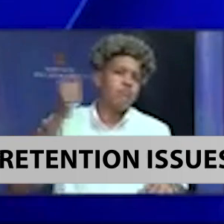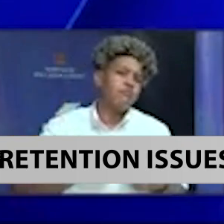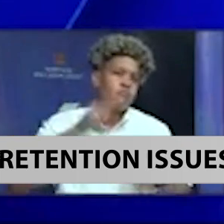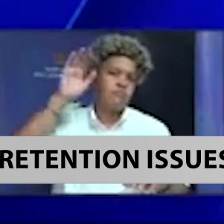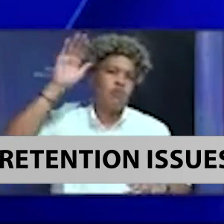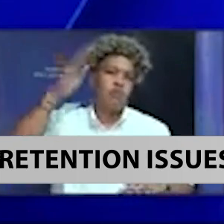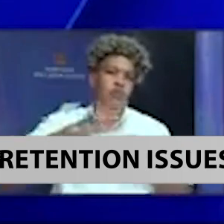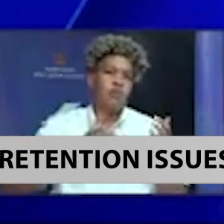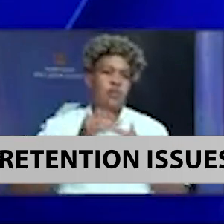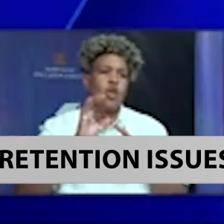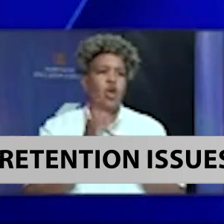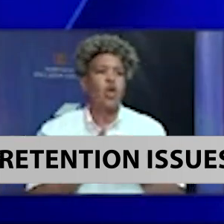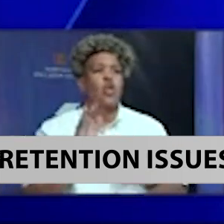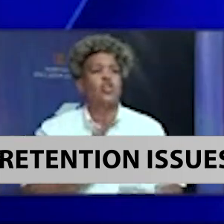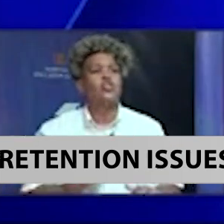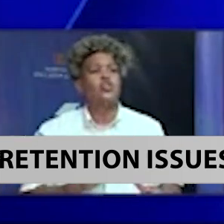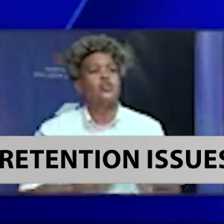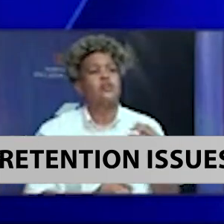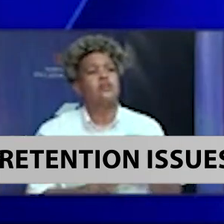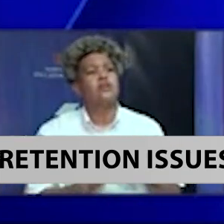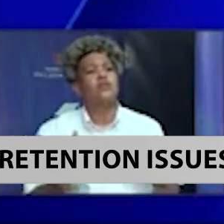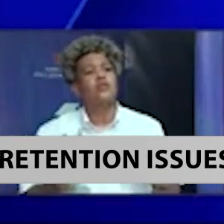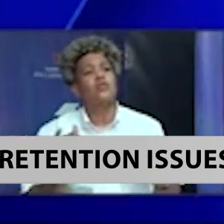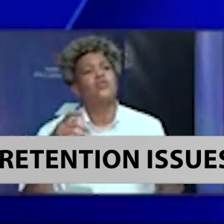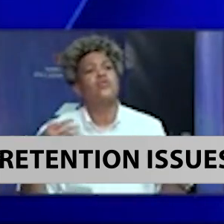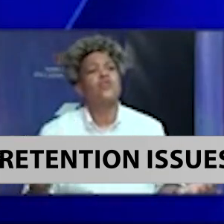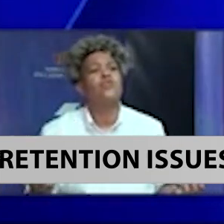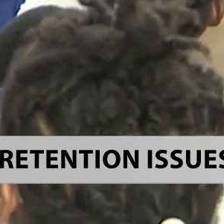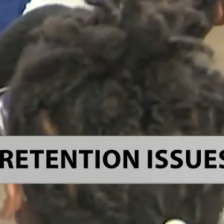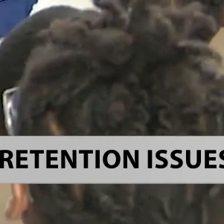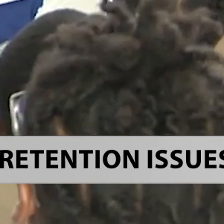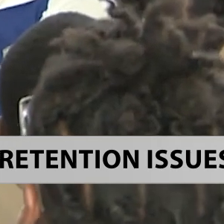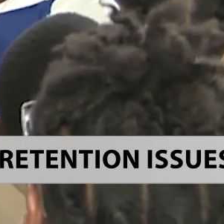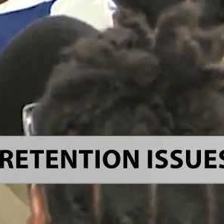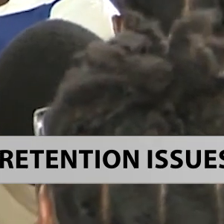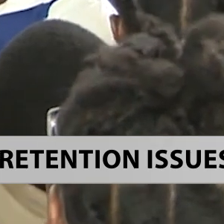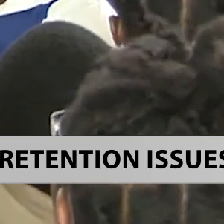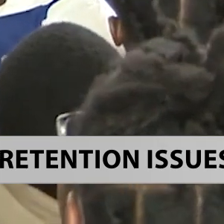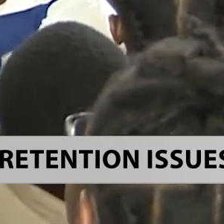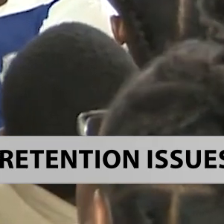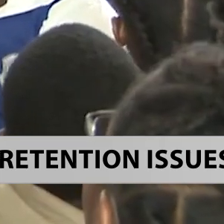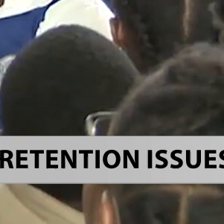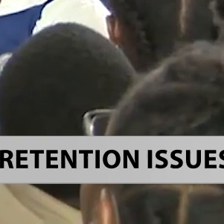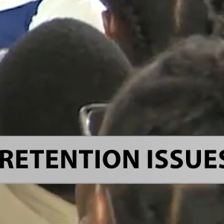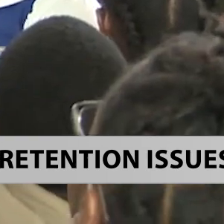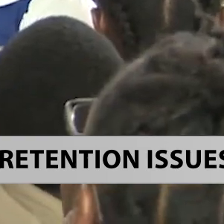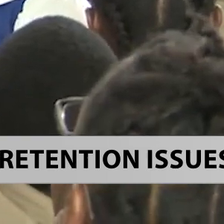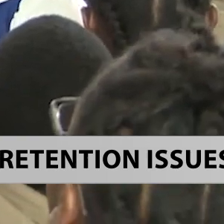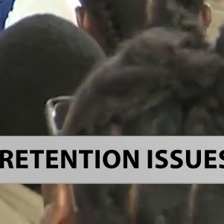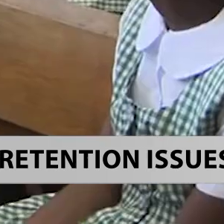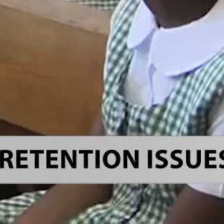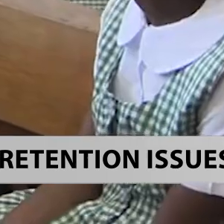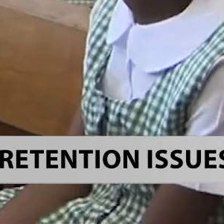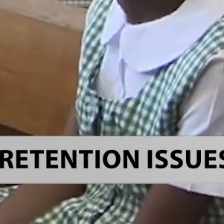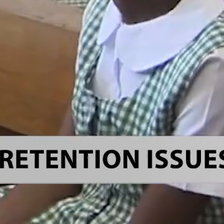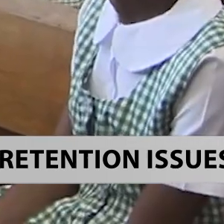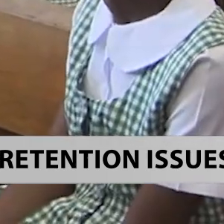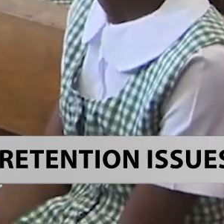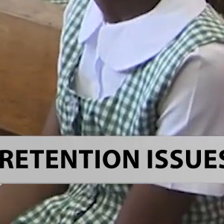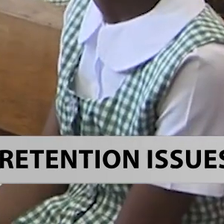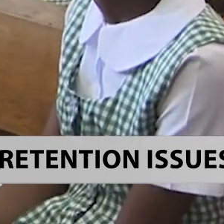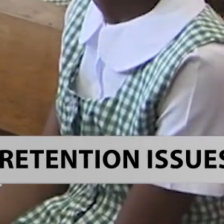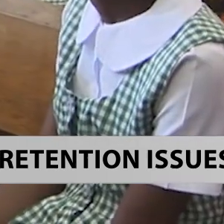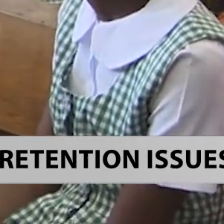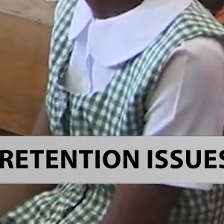teachers. In response to questions regarding whether these teachers would possess the necessary skills to educate Jamaican students,